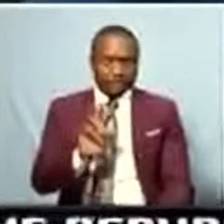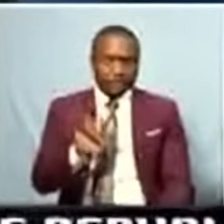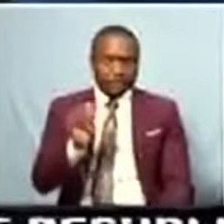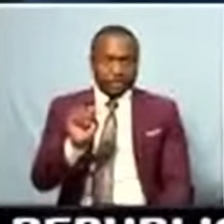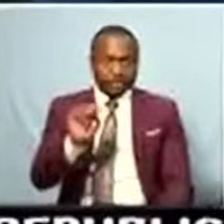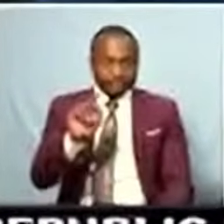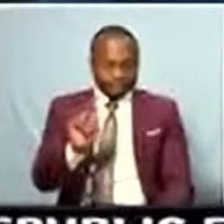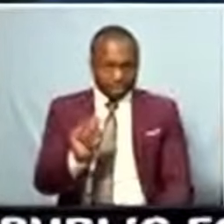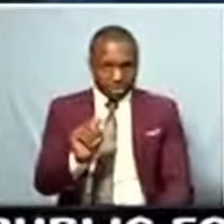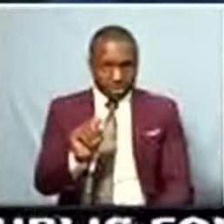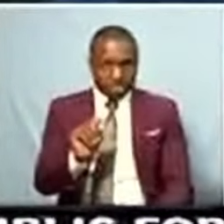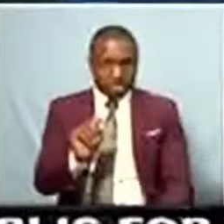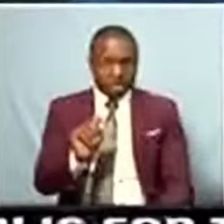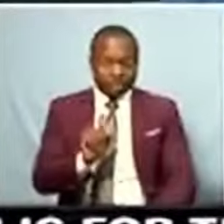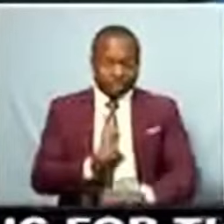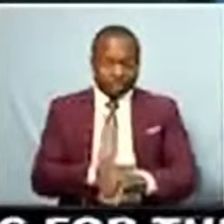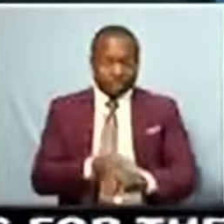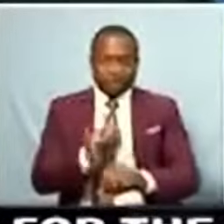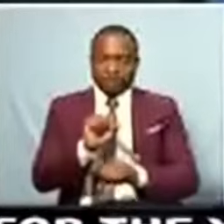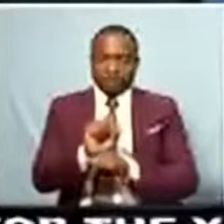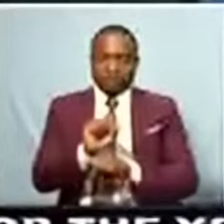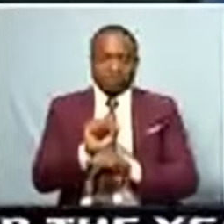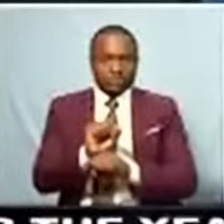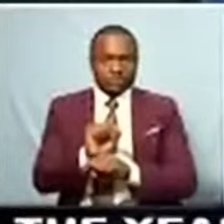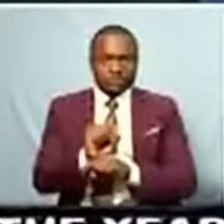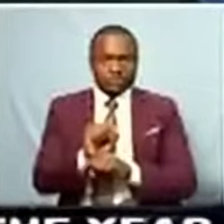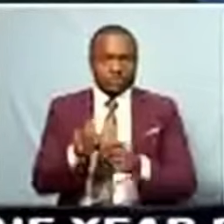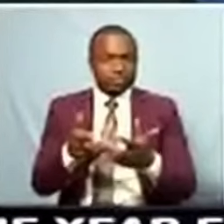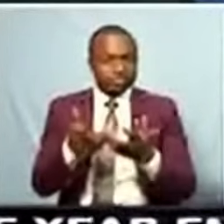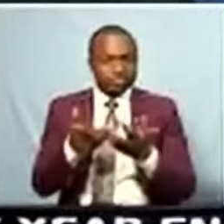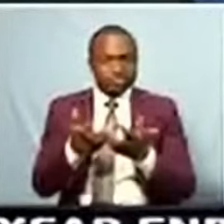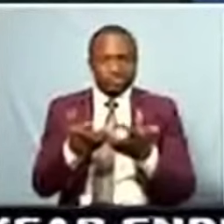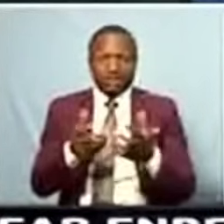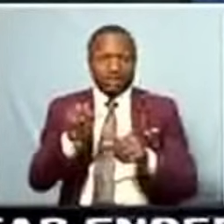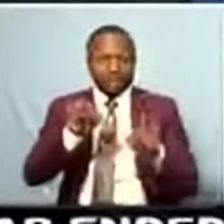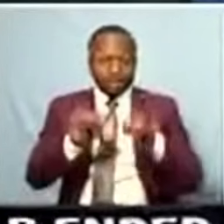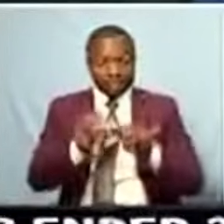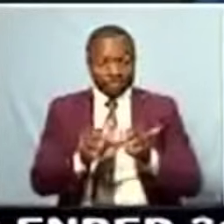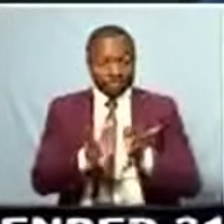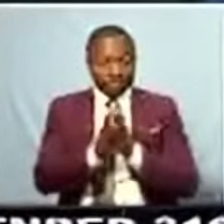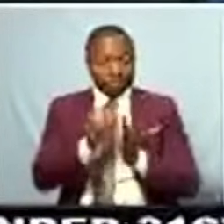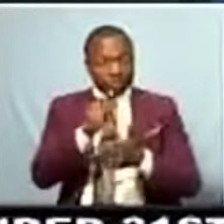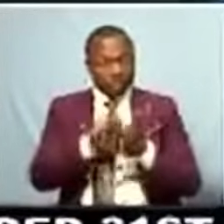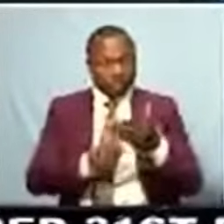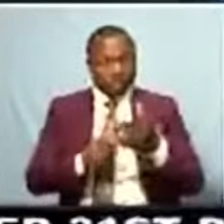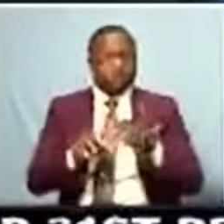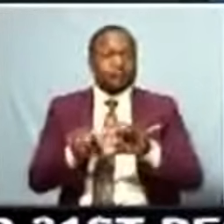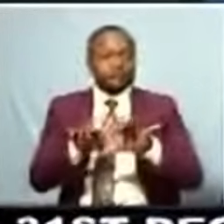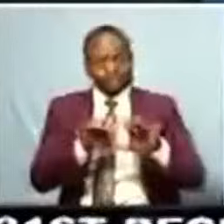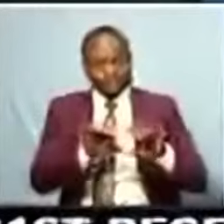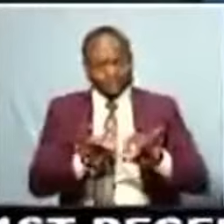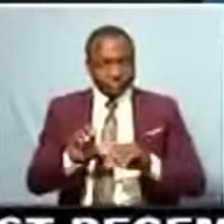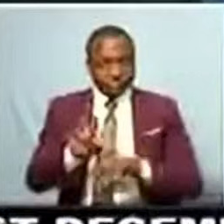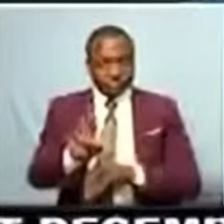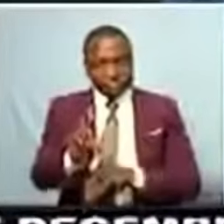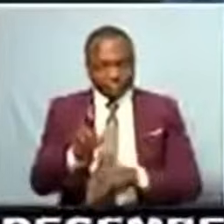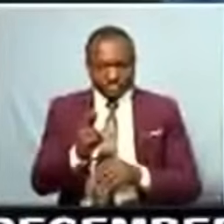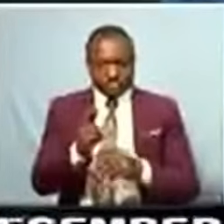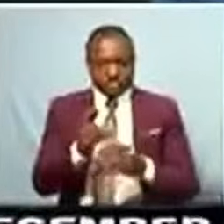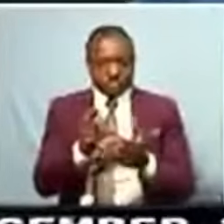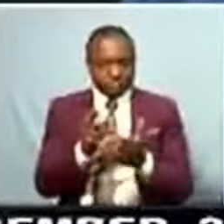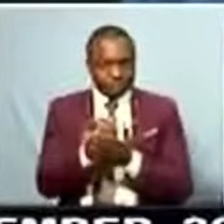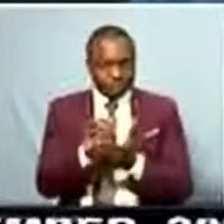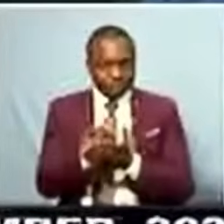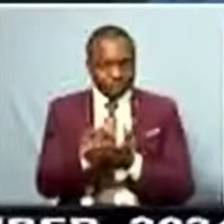working. And the auditor is asking, what have you done about recovering the cost of having this